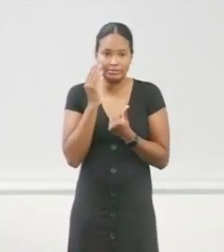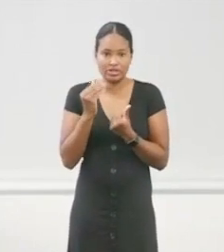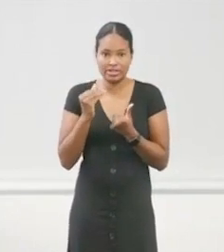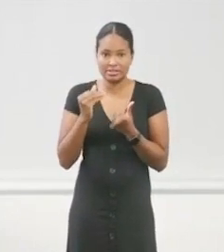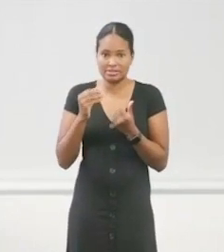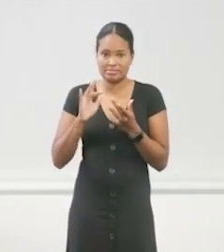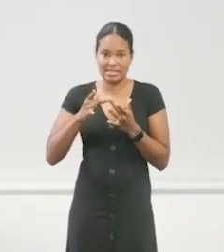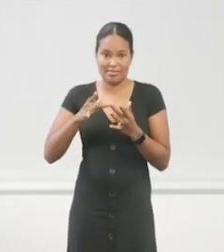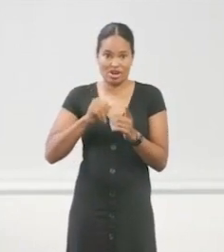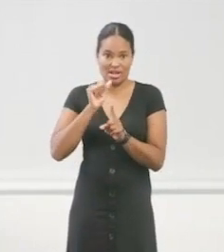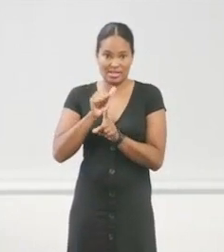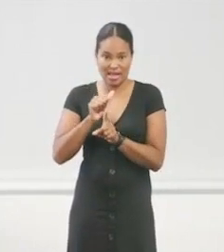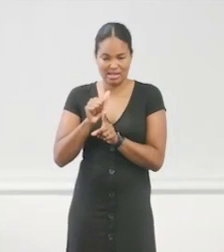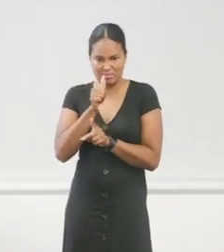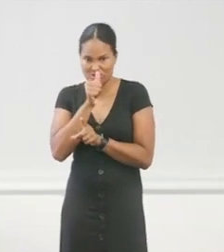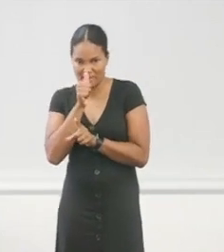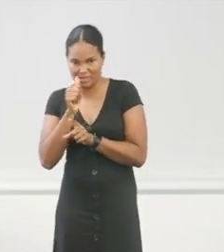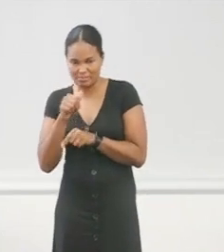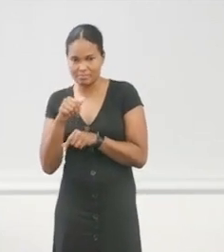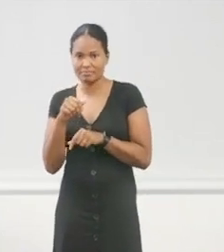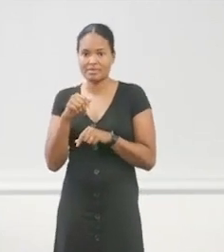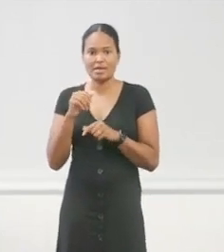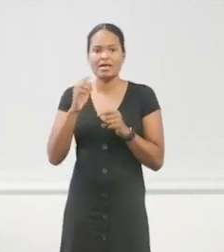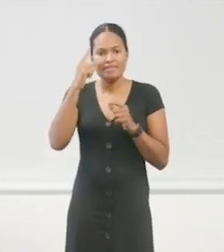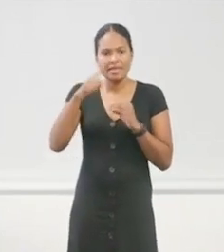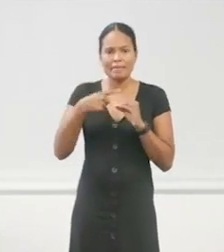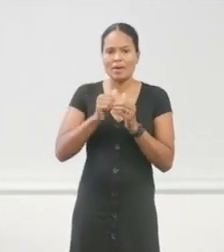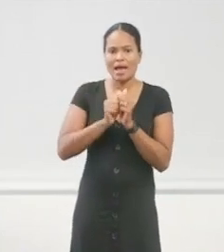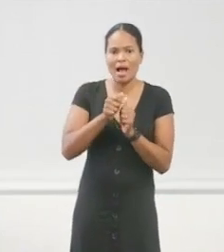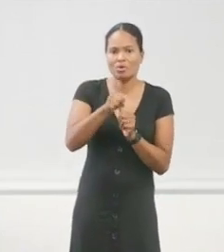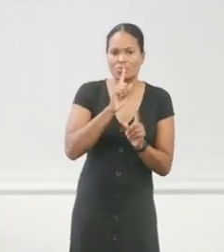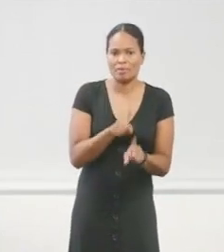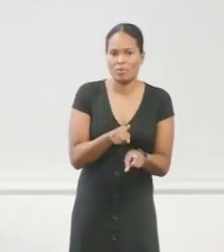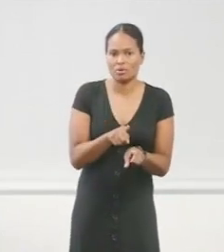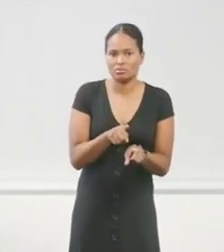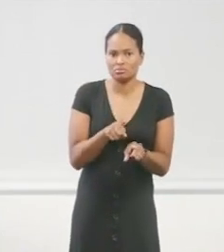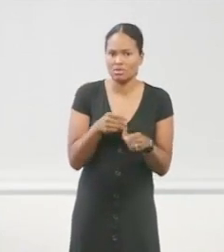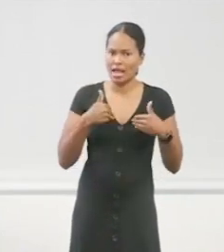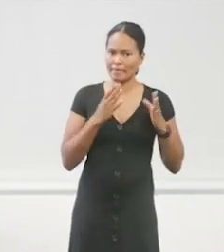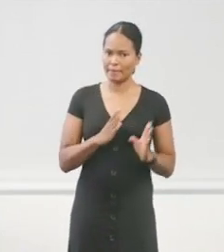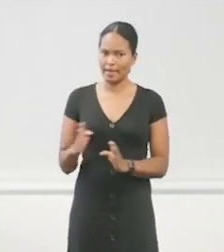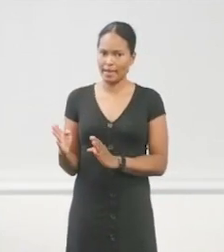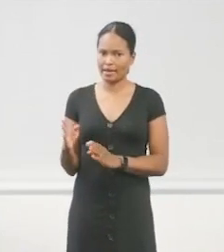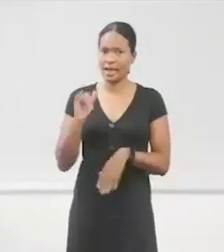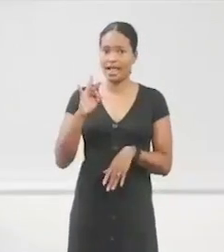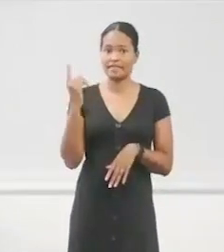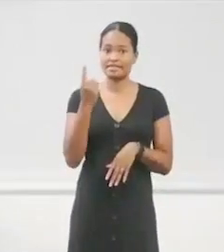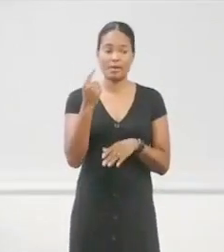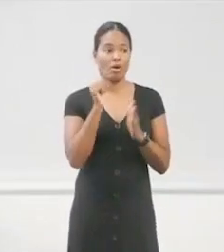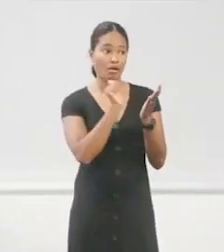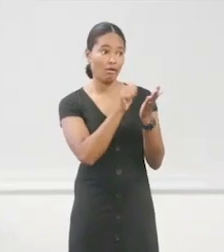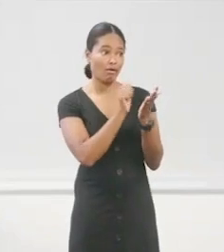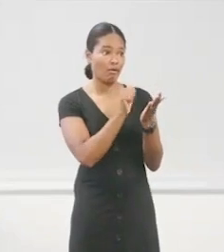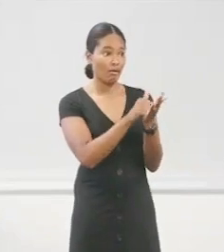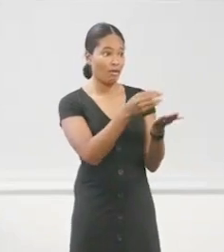sector, think about how you would report that information and have a plan in place so that when somebody is knocking on your door saying, now it's a law,